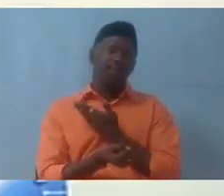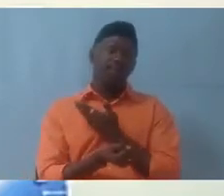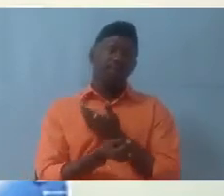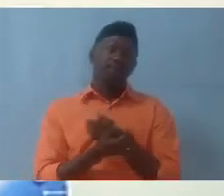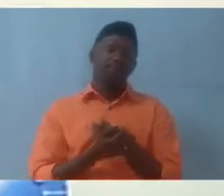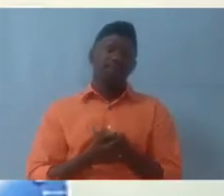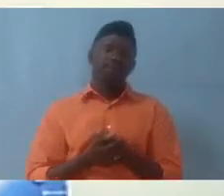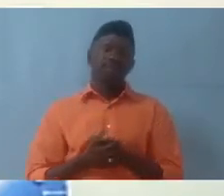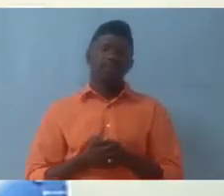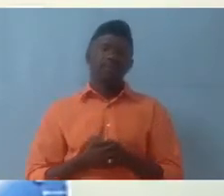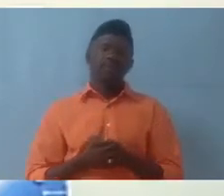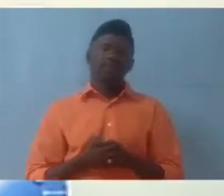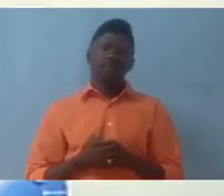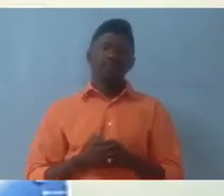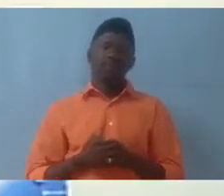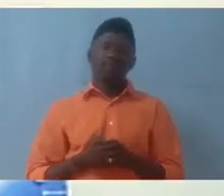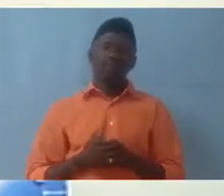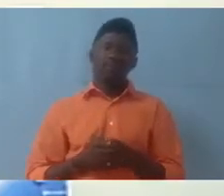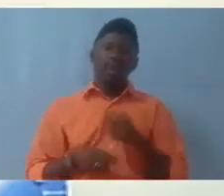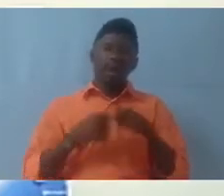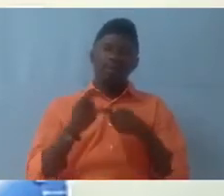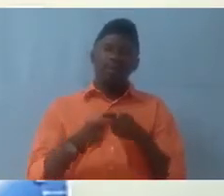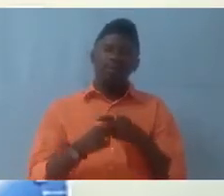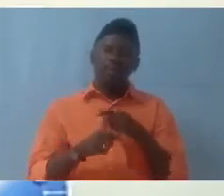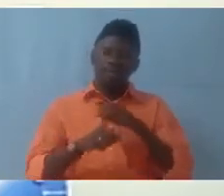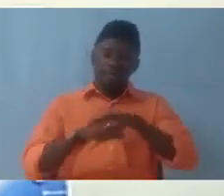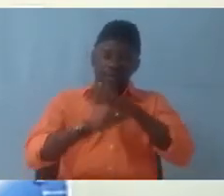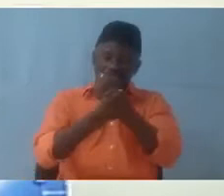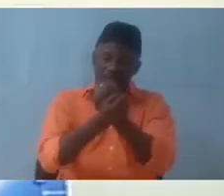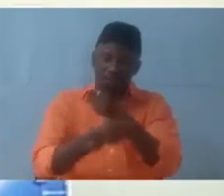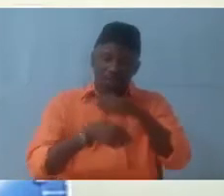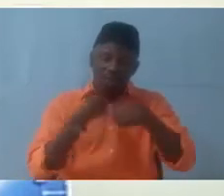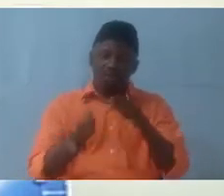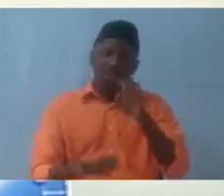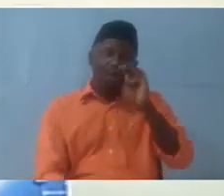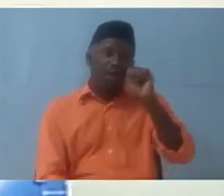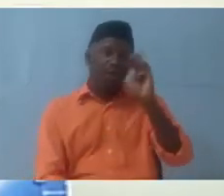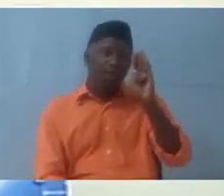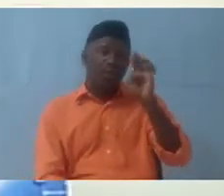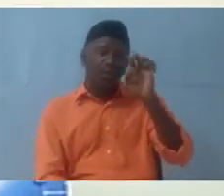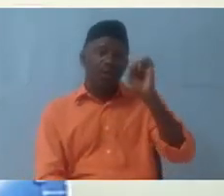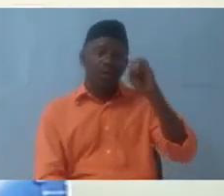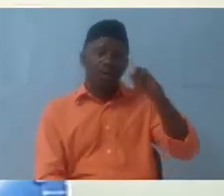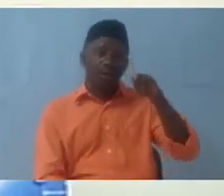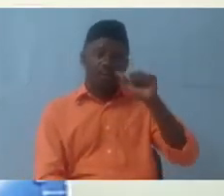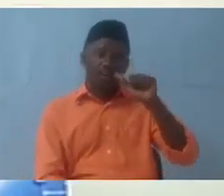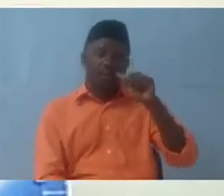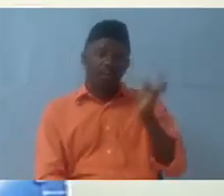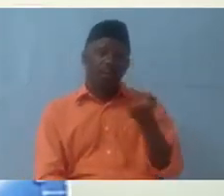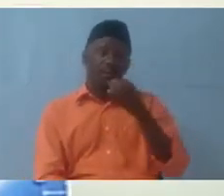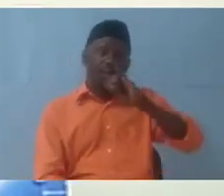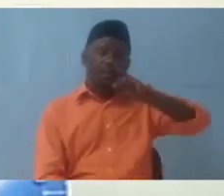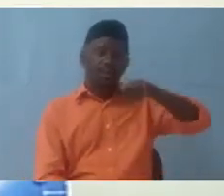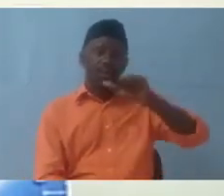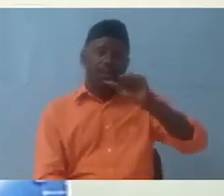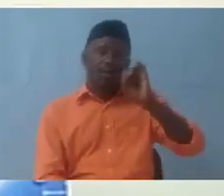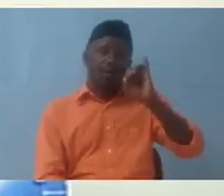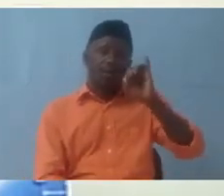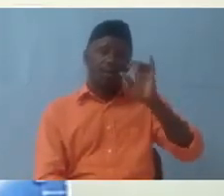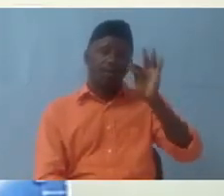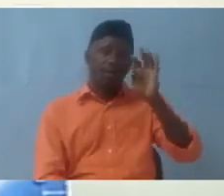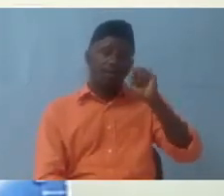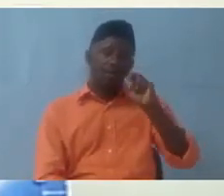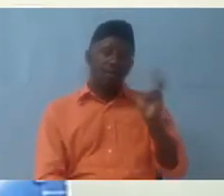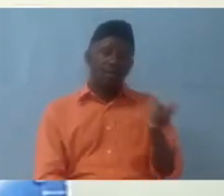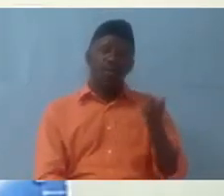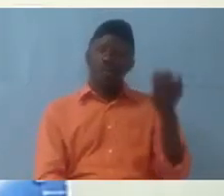When in fact the incident of the arrest of Omar Ibrahima Jayte, affaire Ibrahima Jayte ci japam, who was a magistrate at the time,